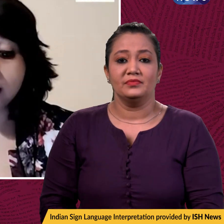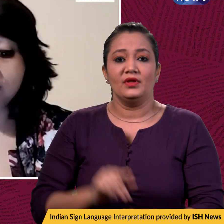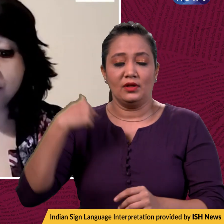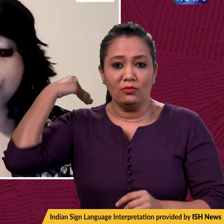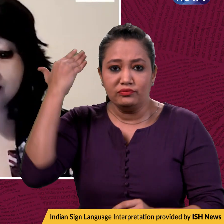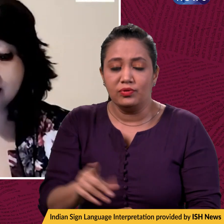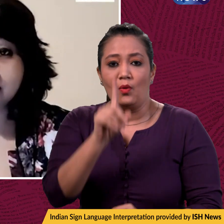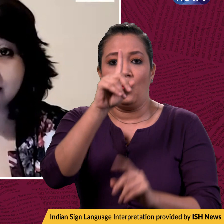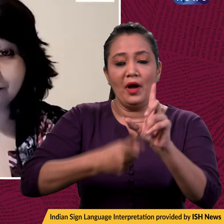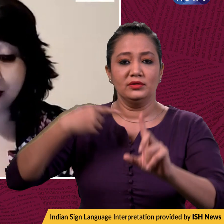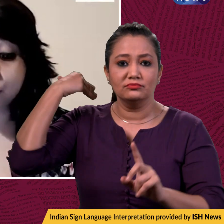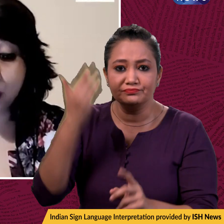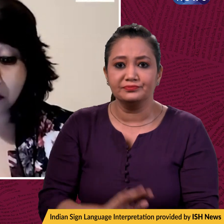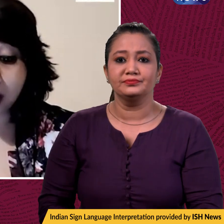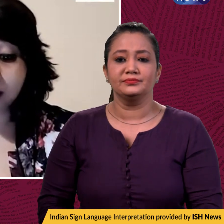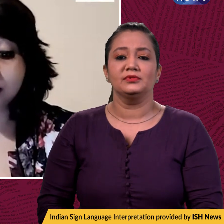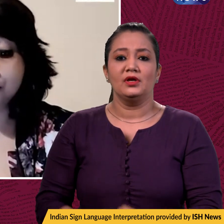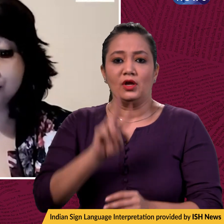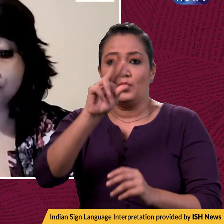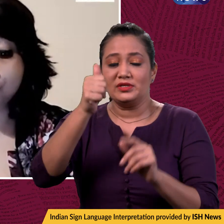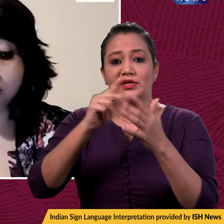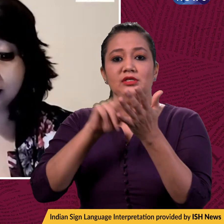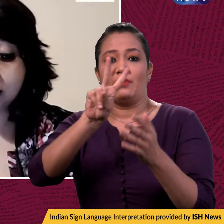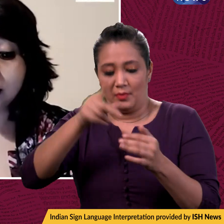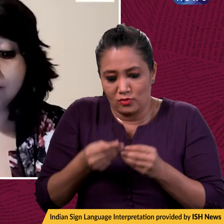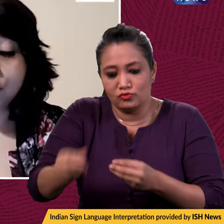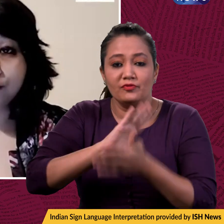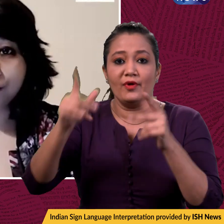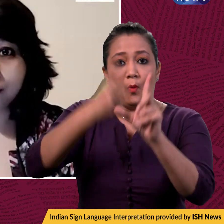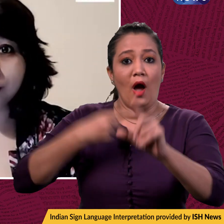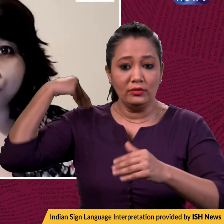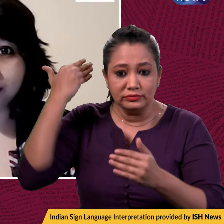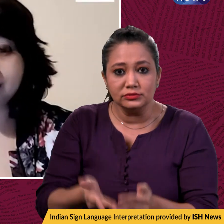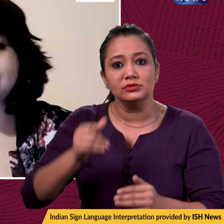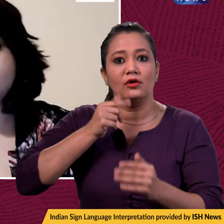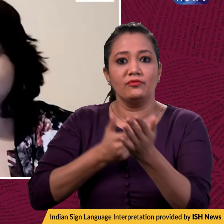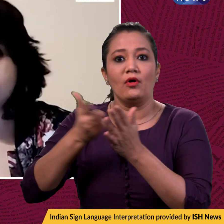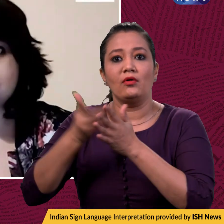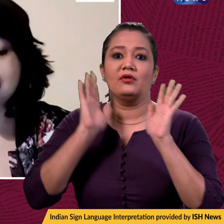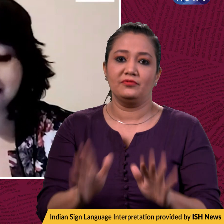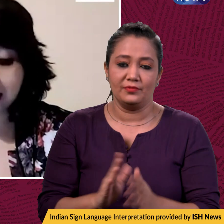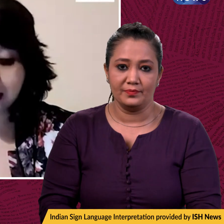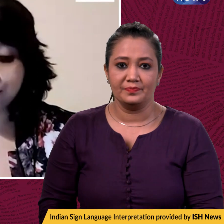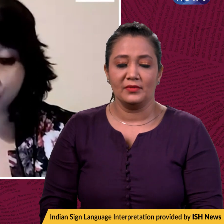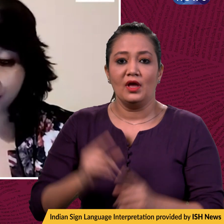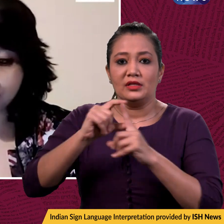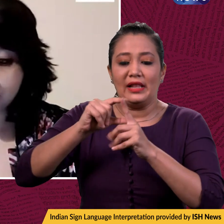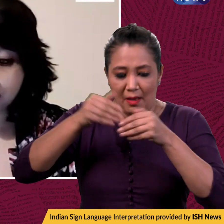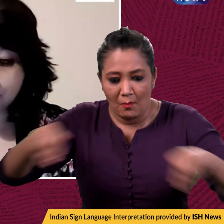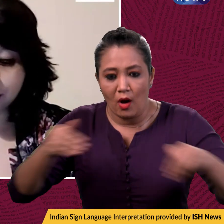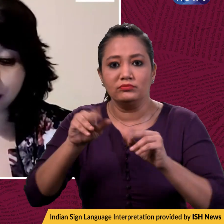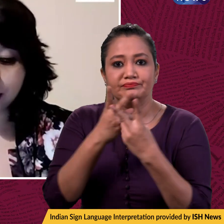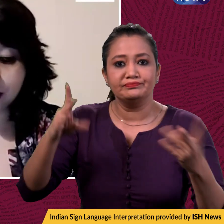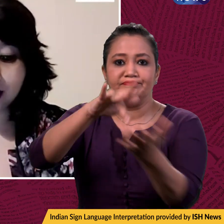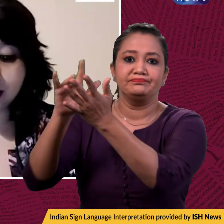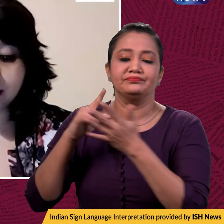now. November 26th, in fact, will mark the completion of 1 year for the farmers' protest across Delhi borders. In